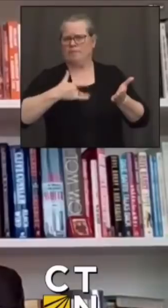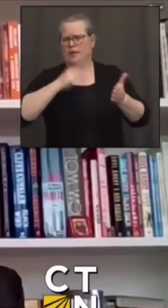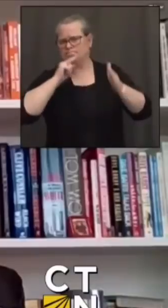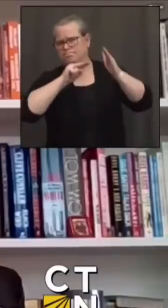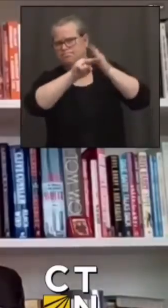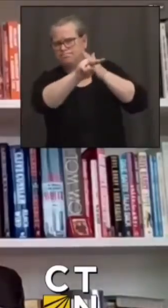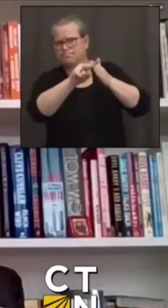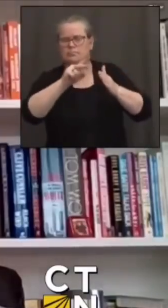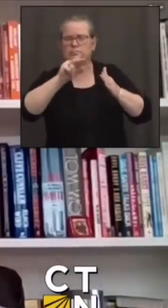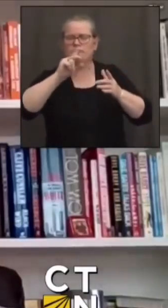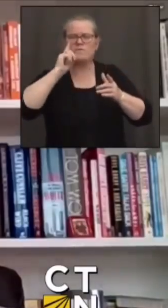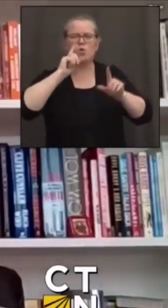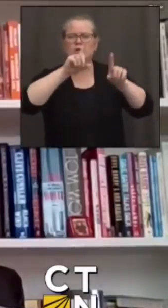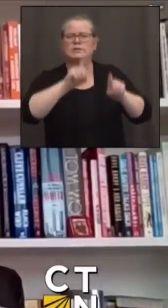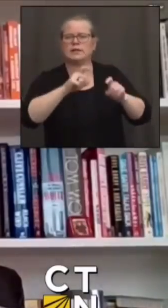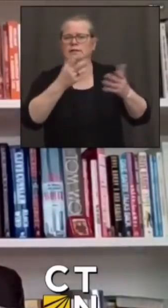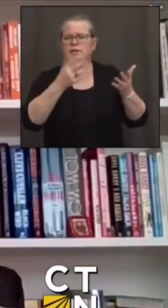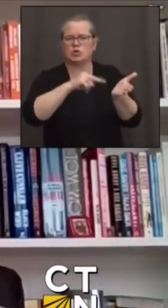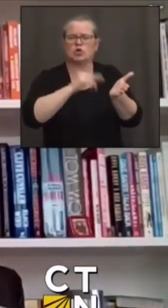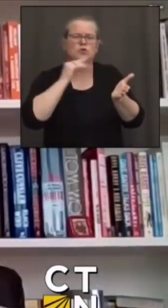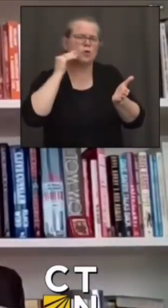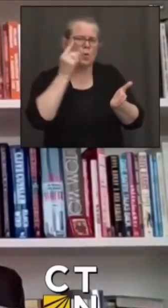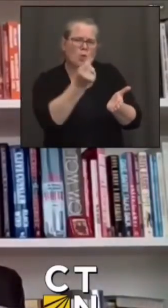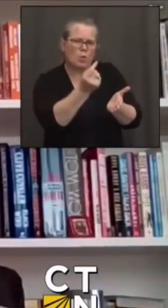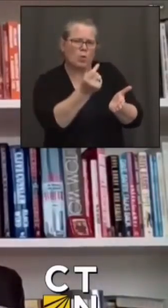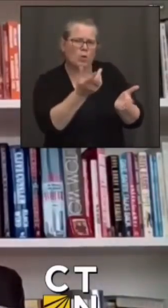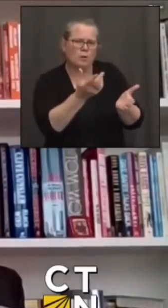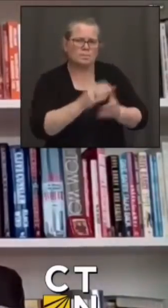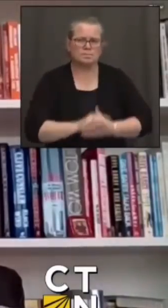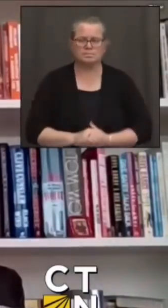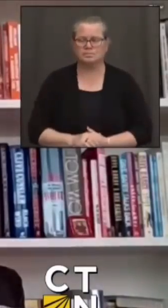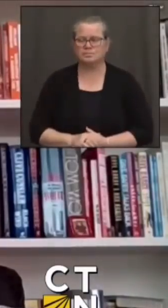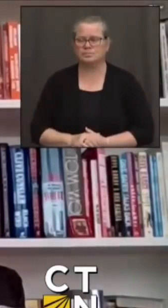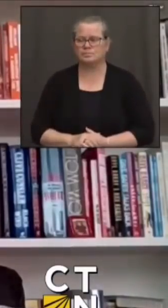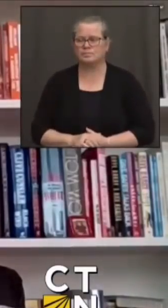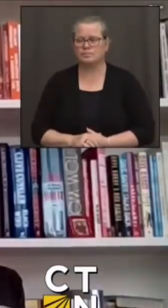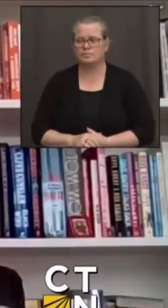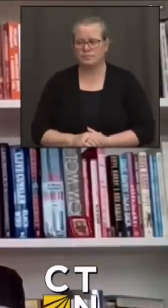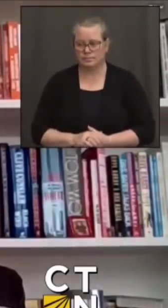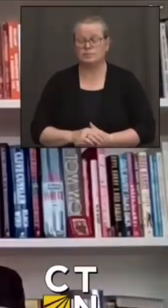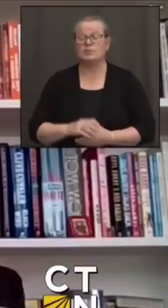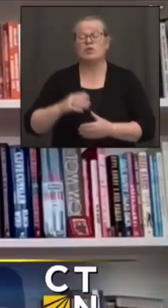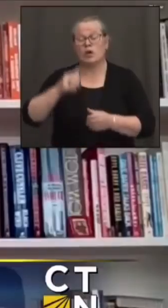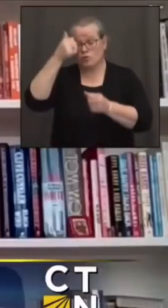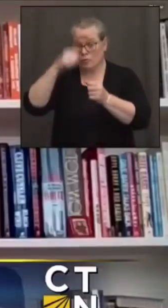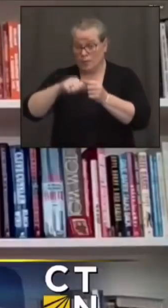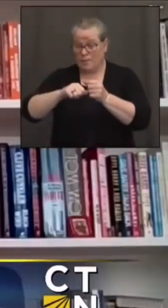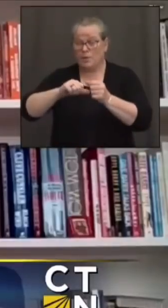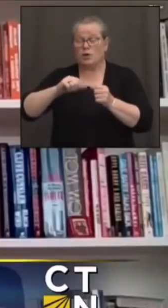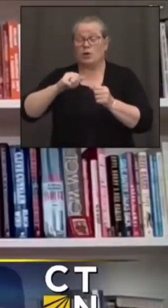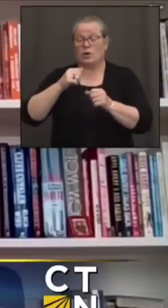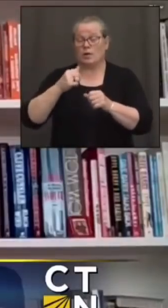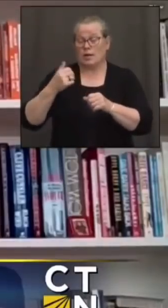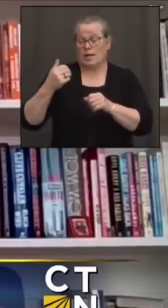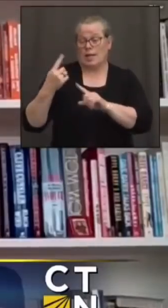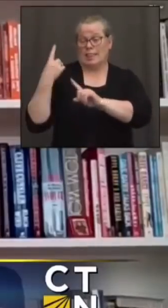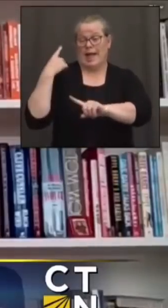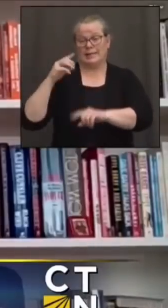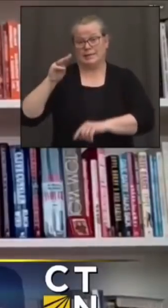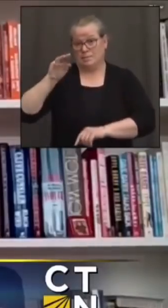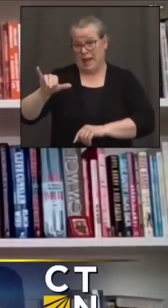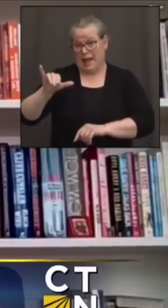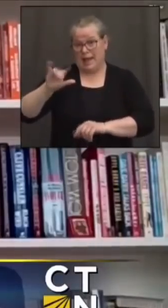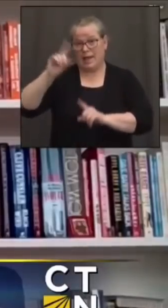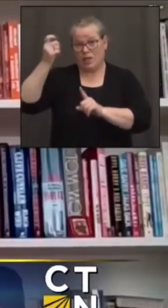those facilities? Yeah, so just as a reminder, the governor issued an executive order last May requiring